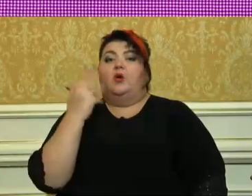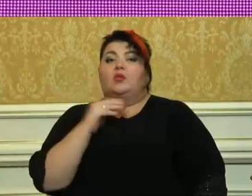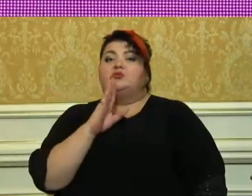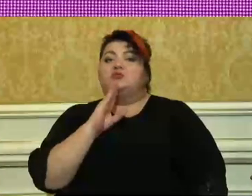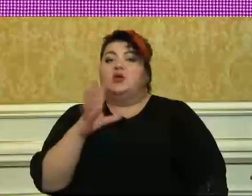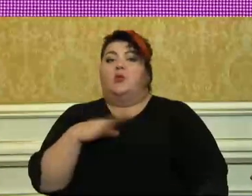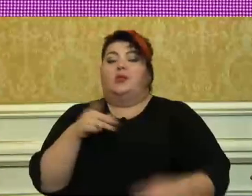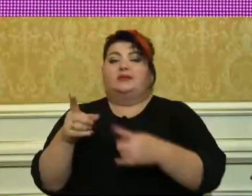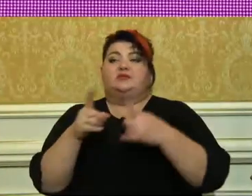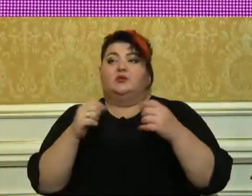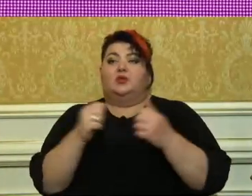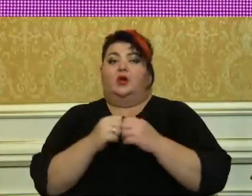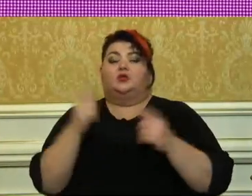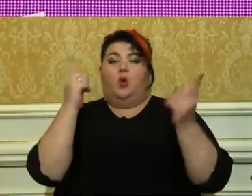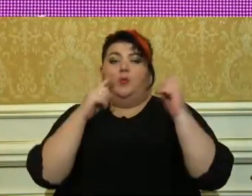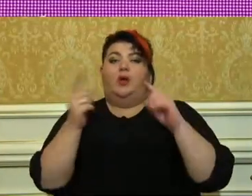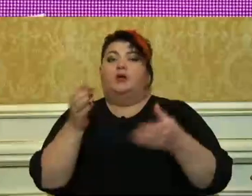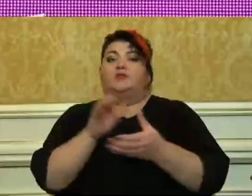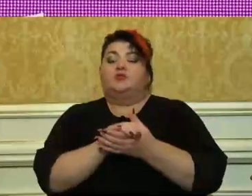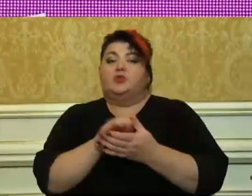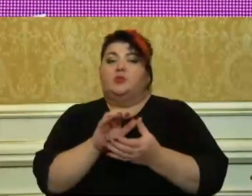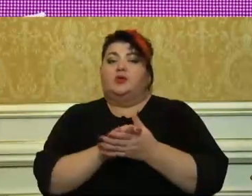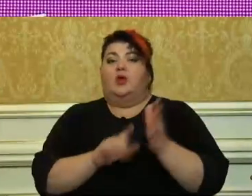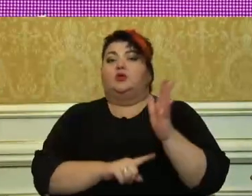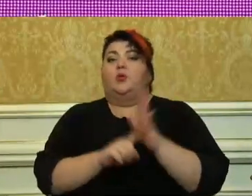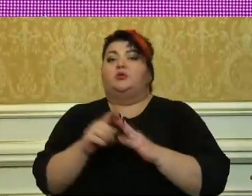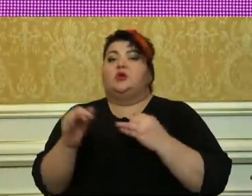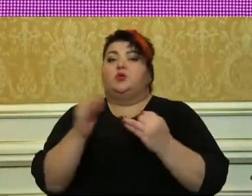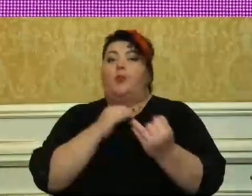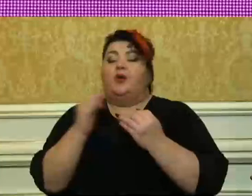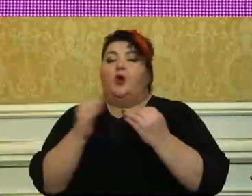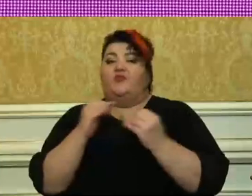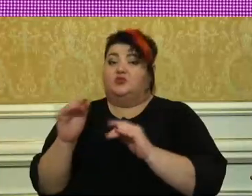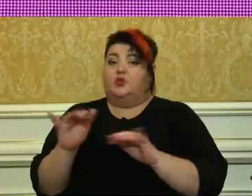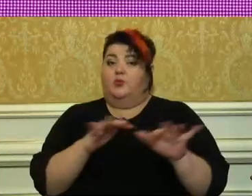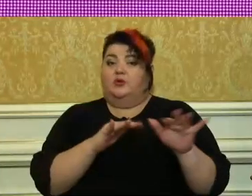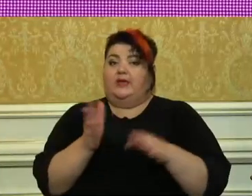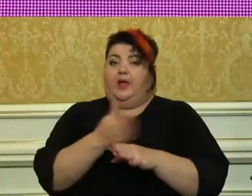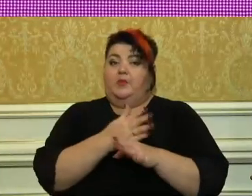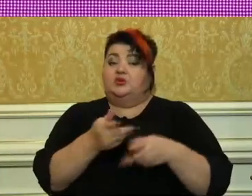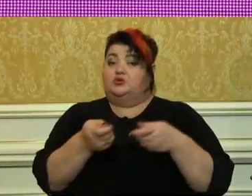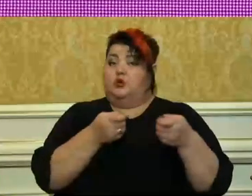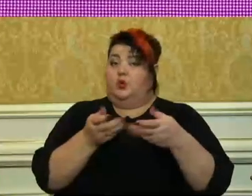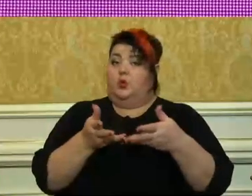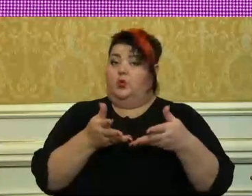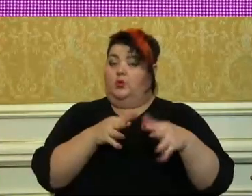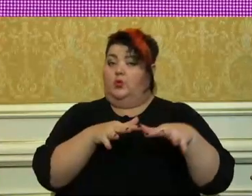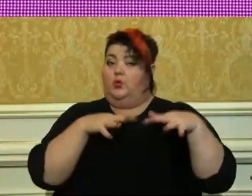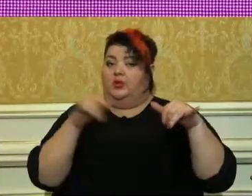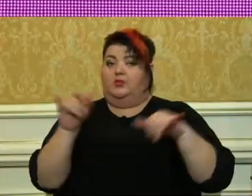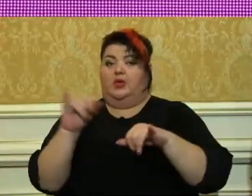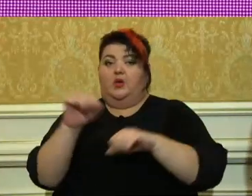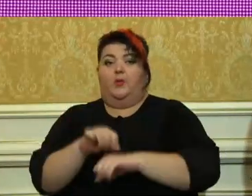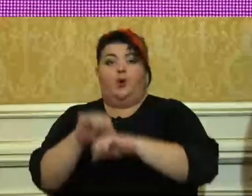when women were involved into the peacemaking processes, at the very beginning of negotiations between the government and